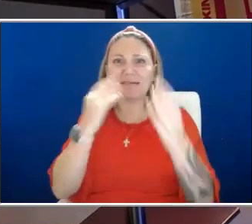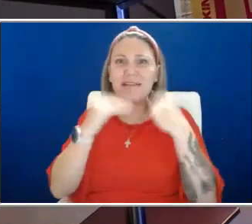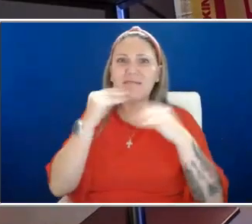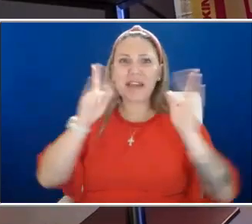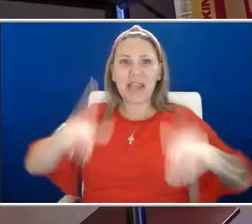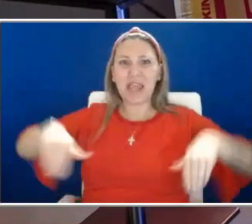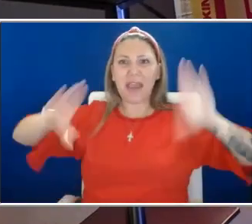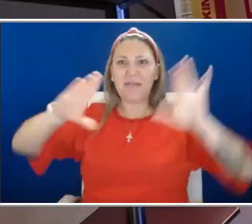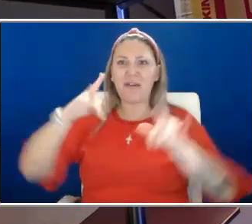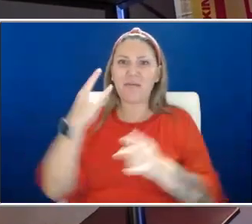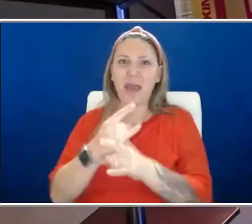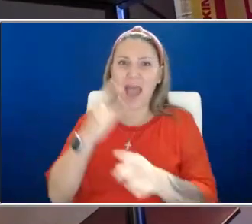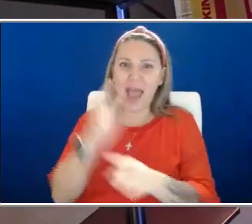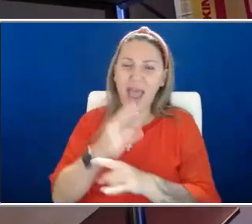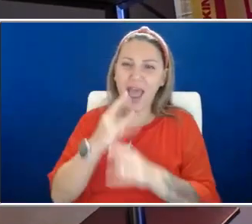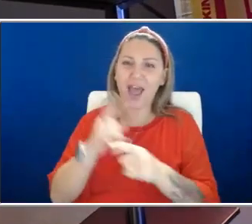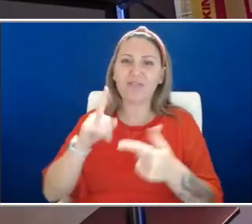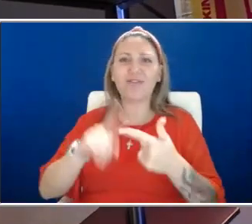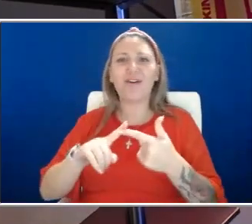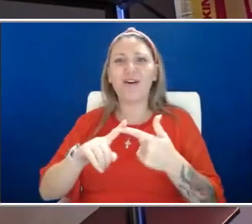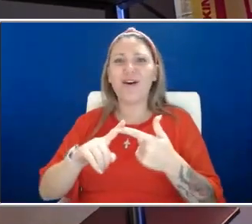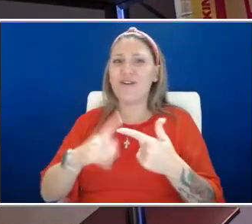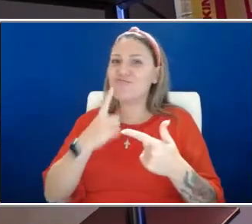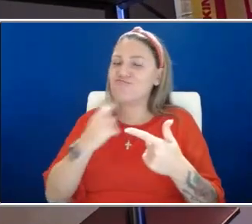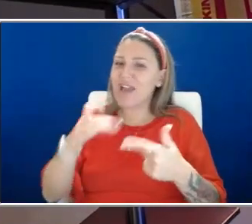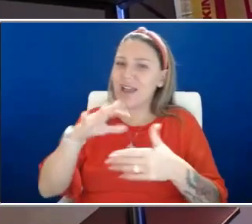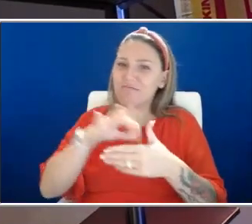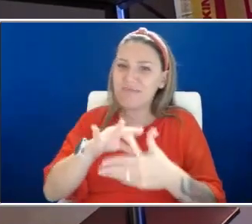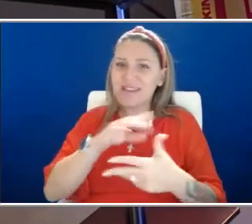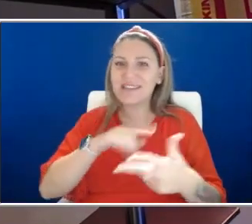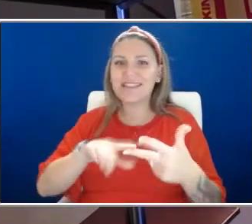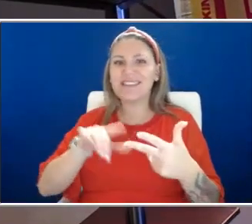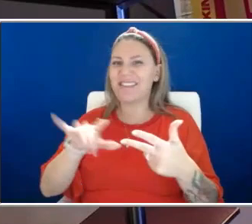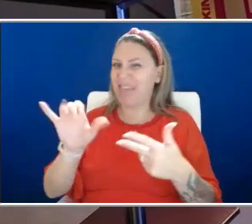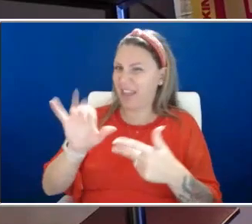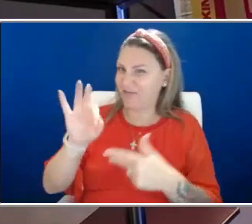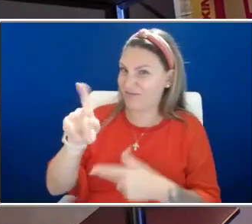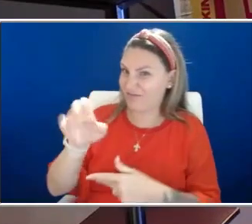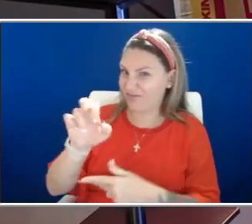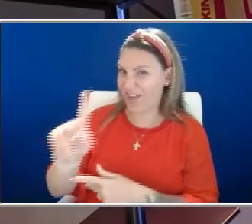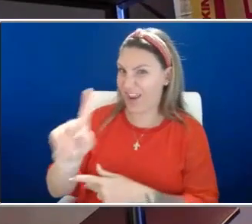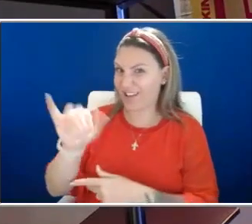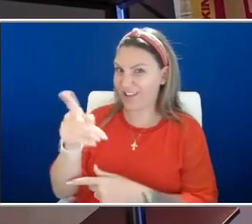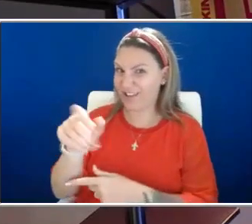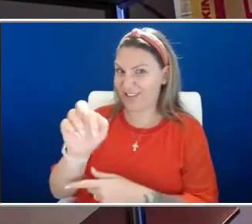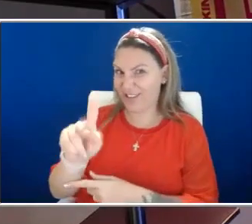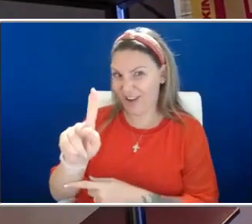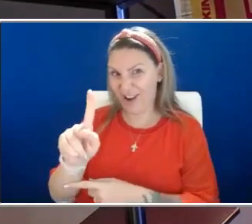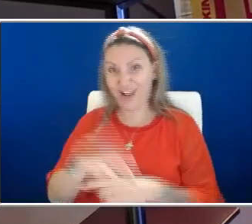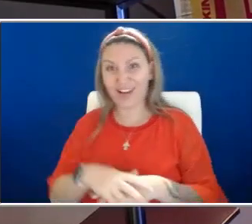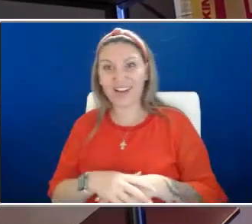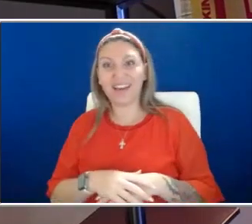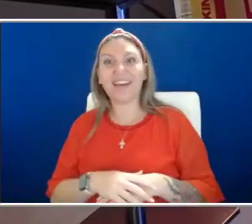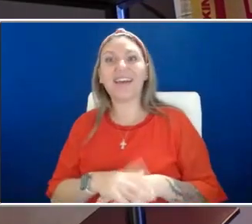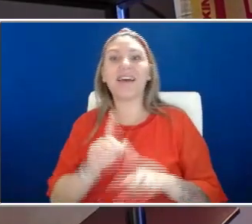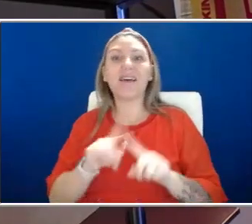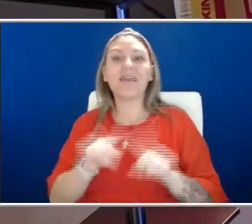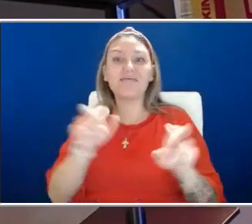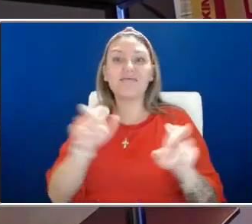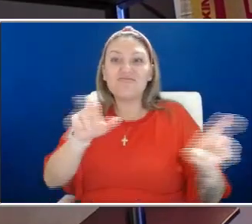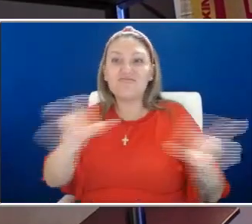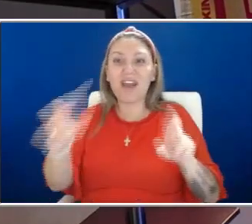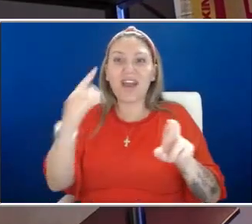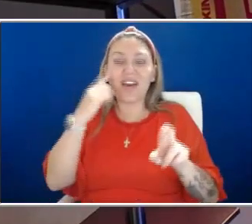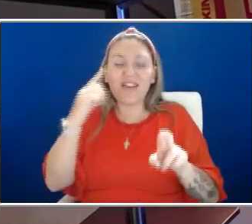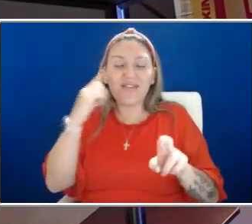up the red meat. I can tell. Most of the red meat. Good. Good. But he's ready for some Raider meat. He's ready